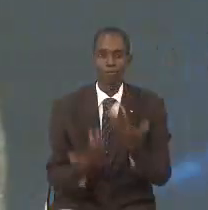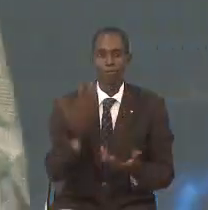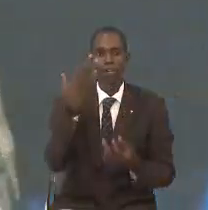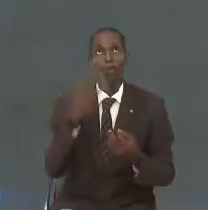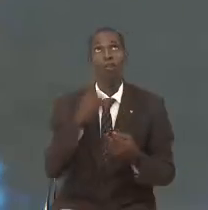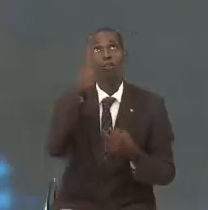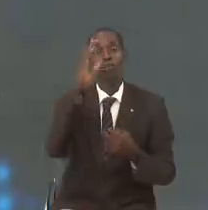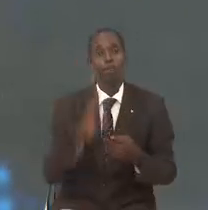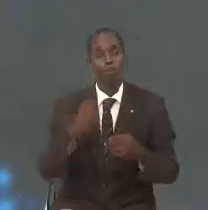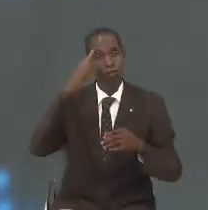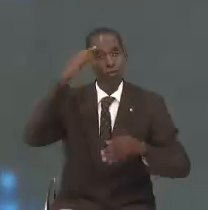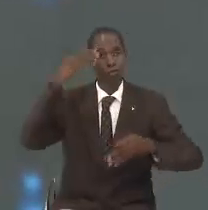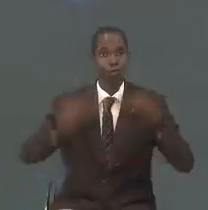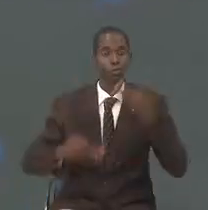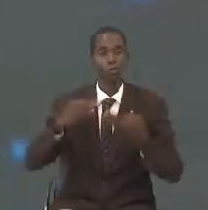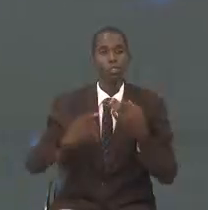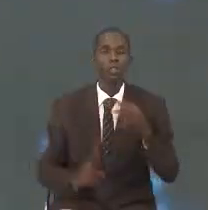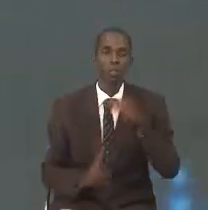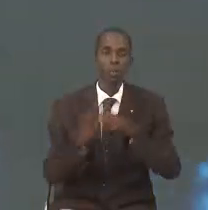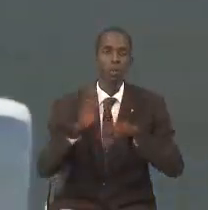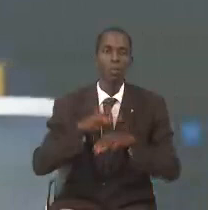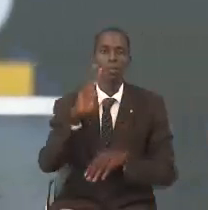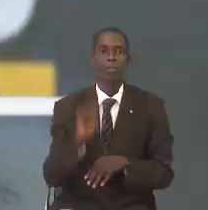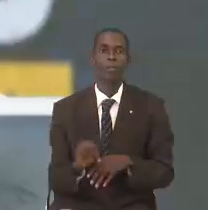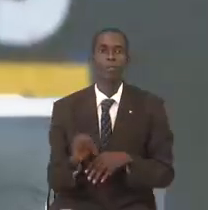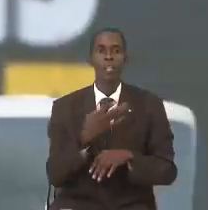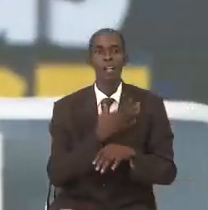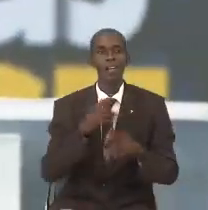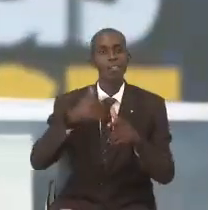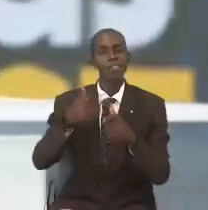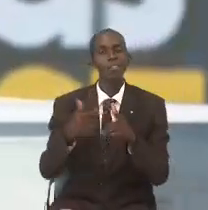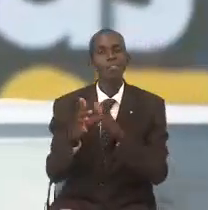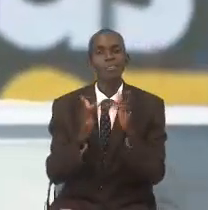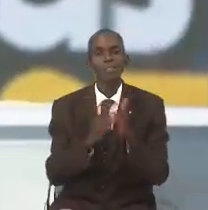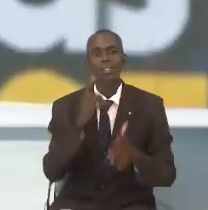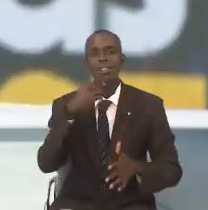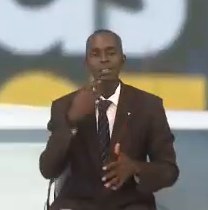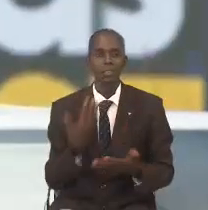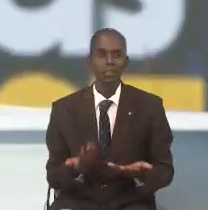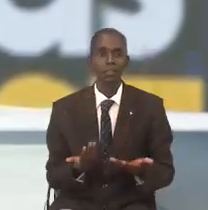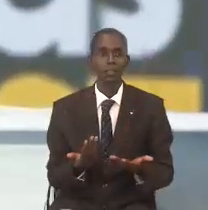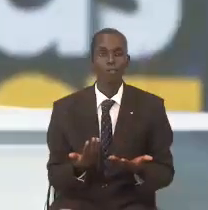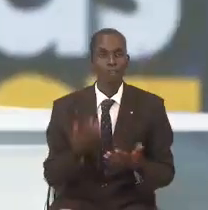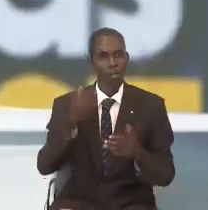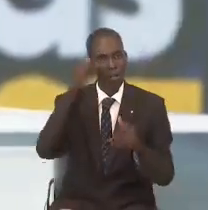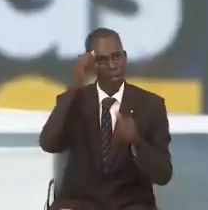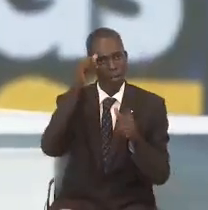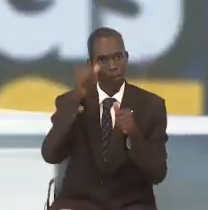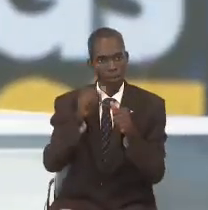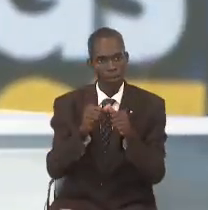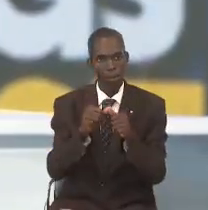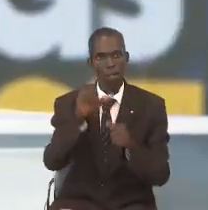judgment came upon them. And then Jesus said, remember